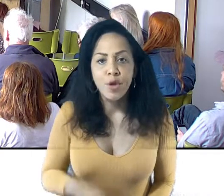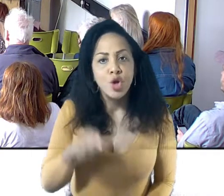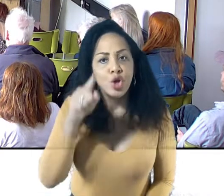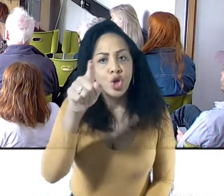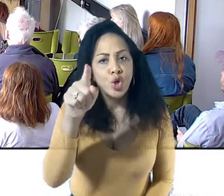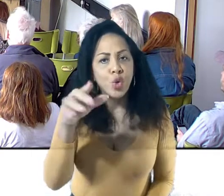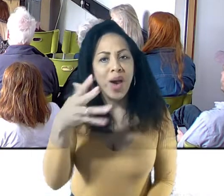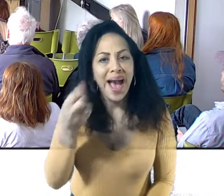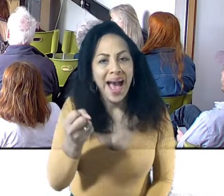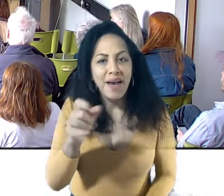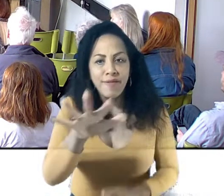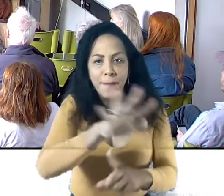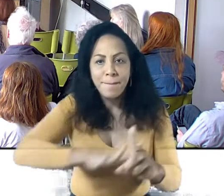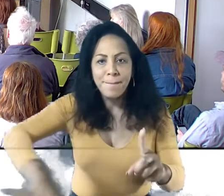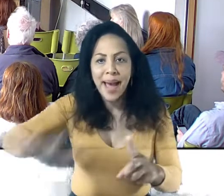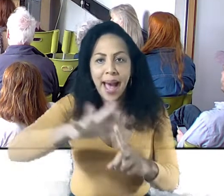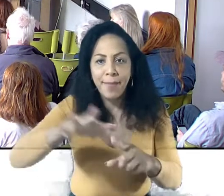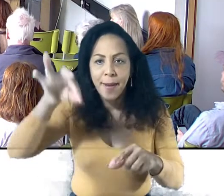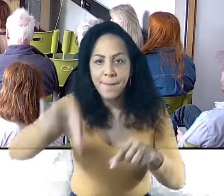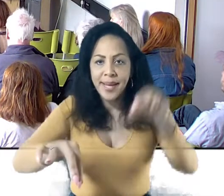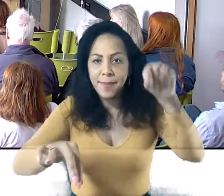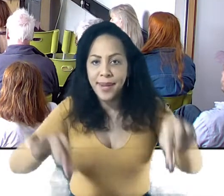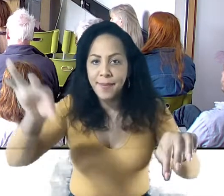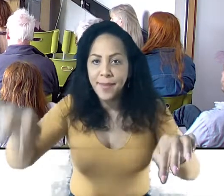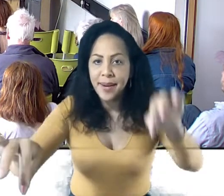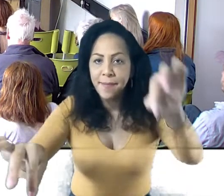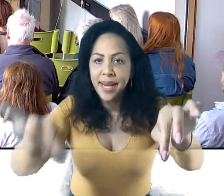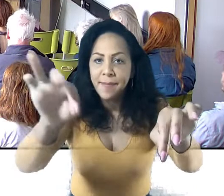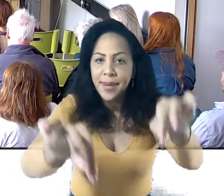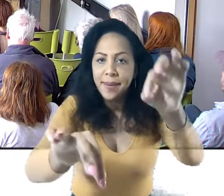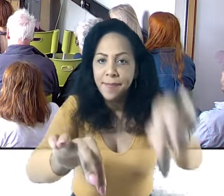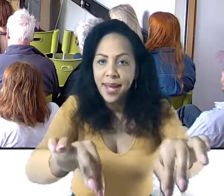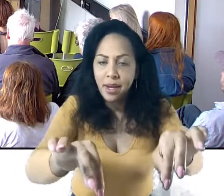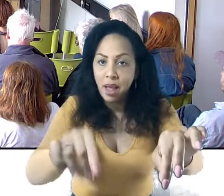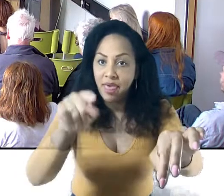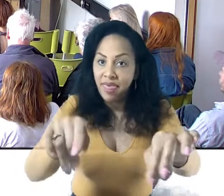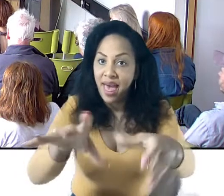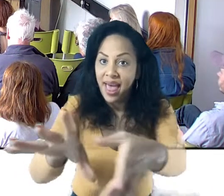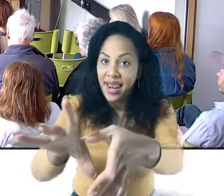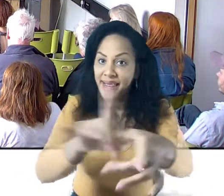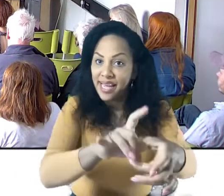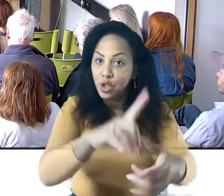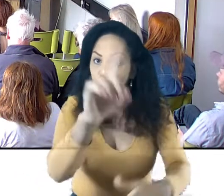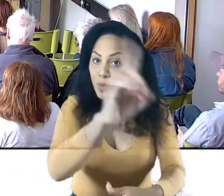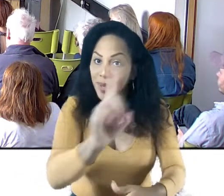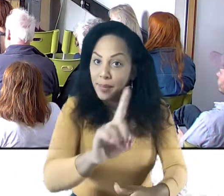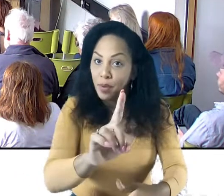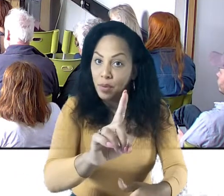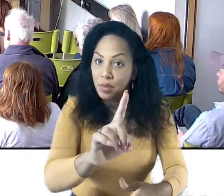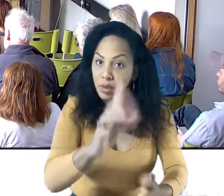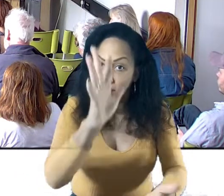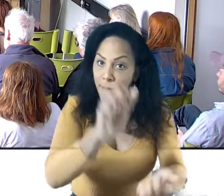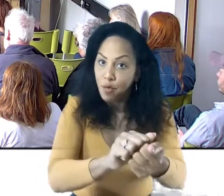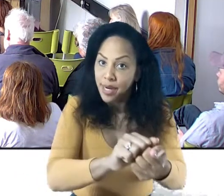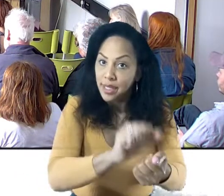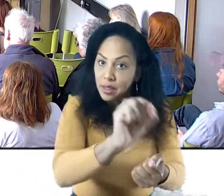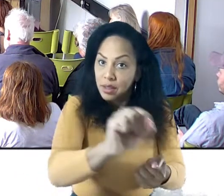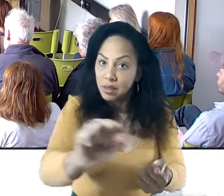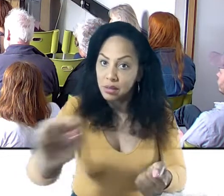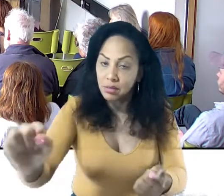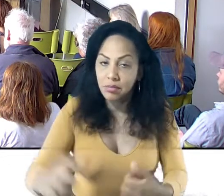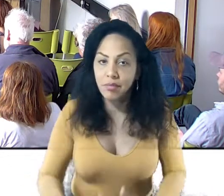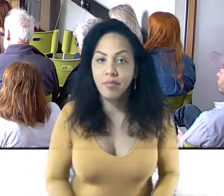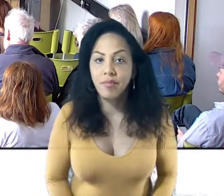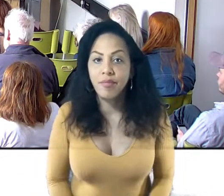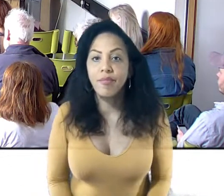Yeah. Yes. Because I was thinking what you were explaining just now, it's so amazing because place is more about the